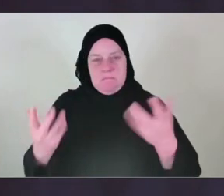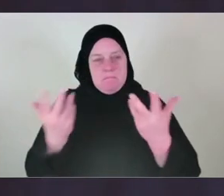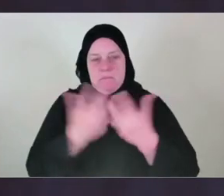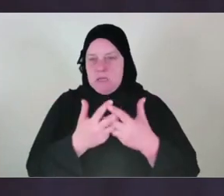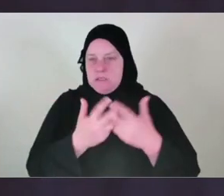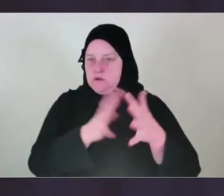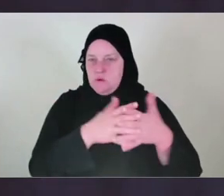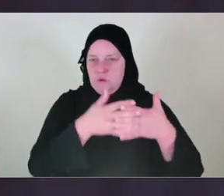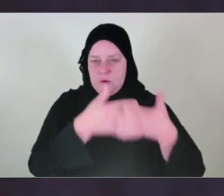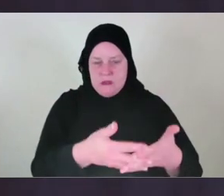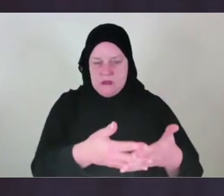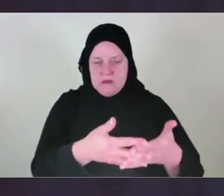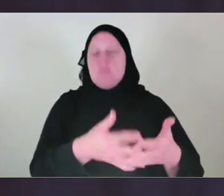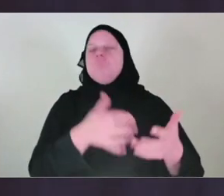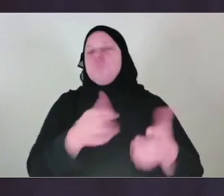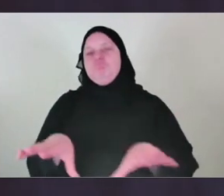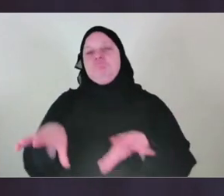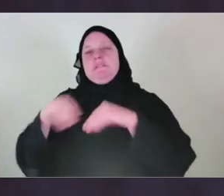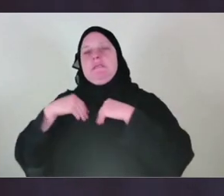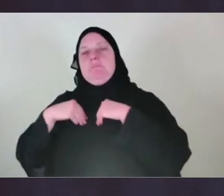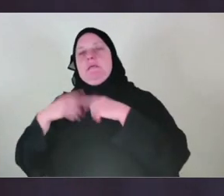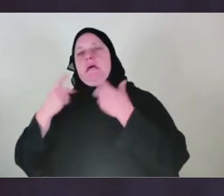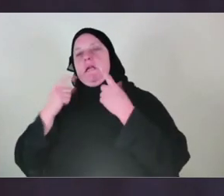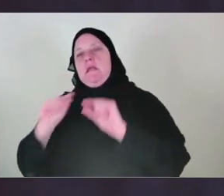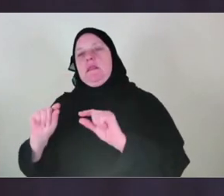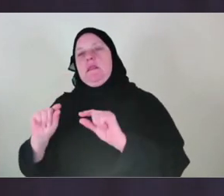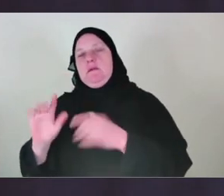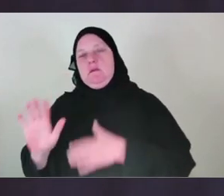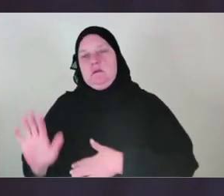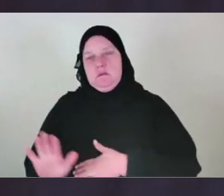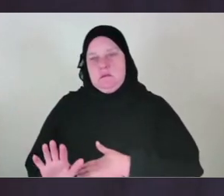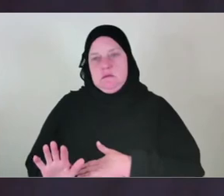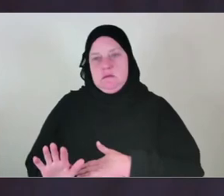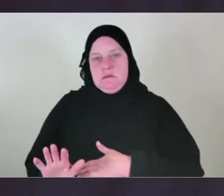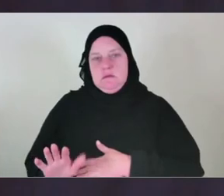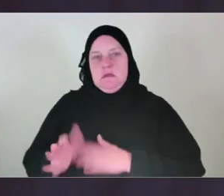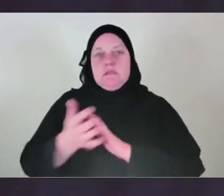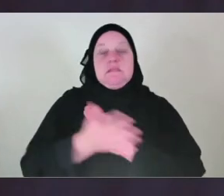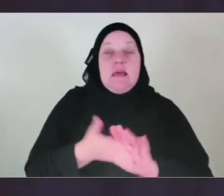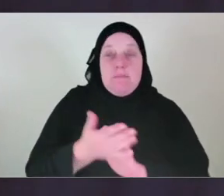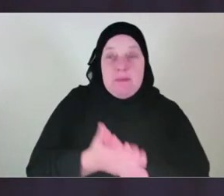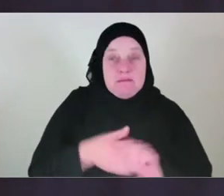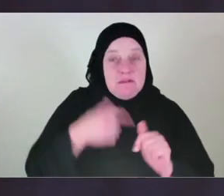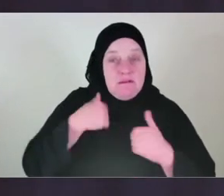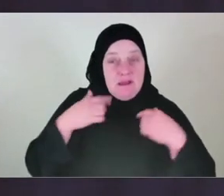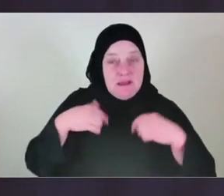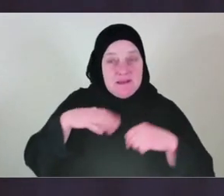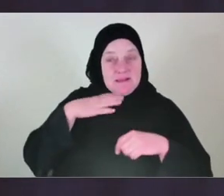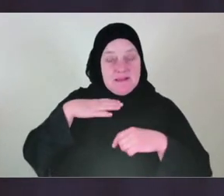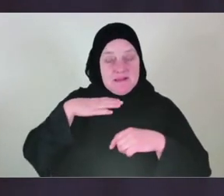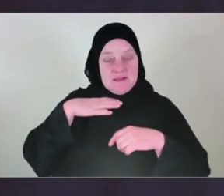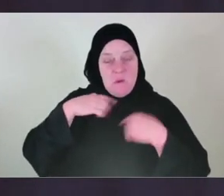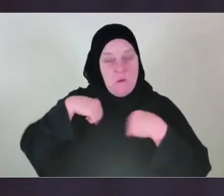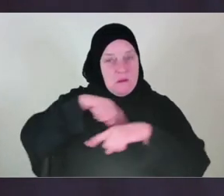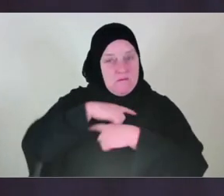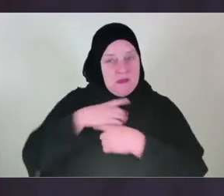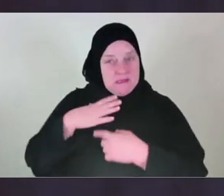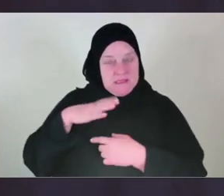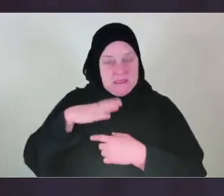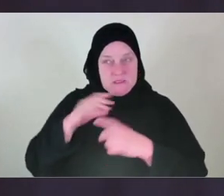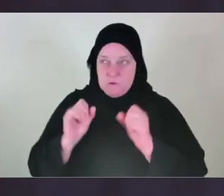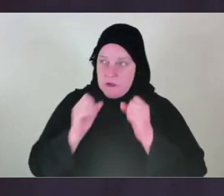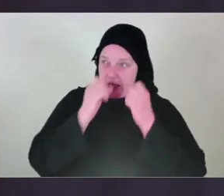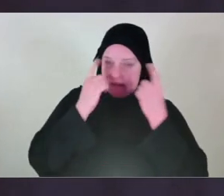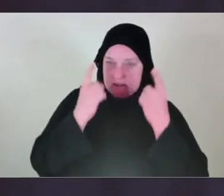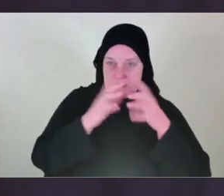understand. I need to understand the book of God and the tradition of Rasulullah. Not just say, oh, well, you know, you tell someone hadith, but